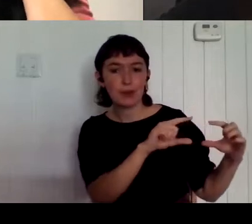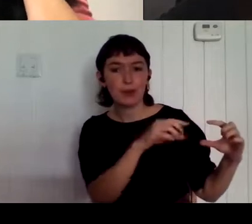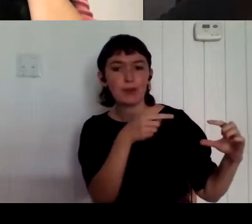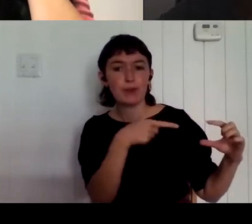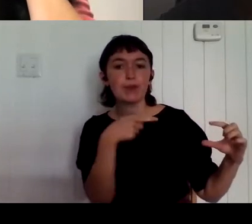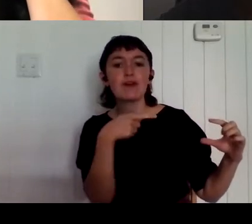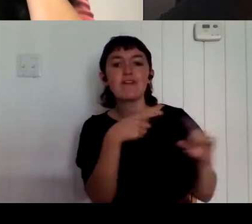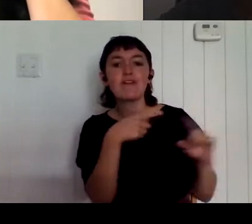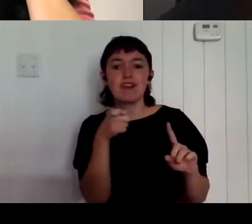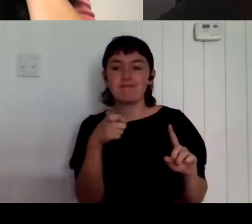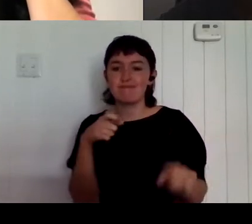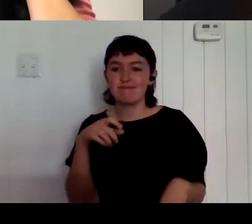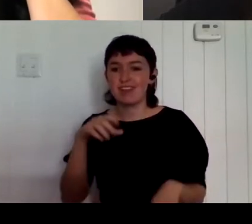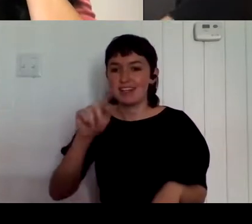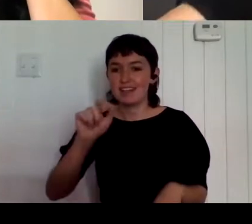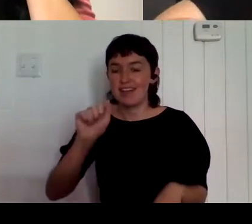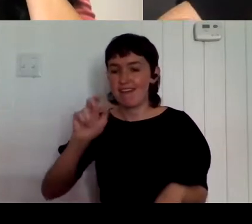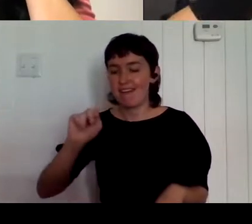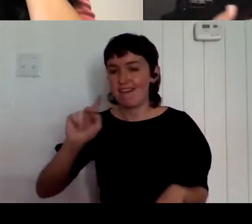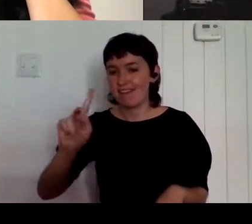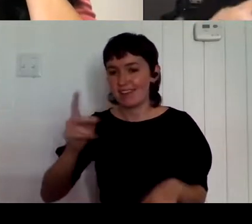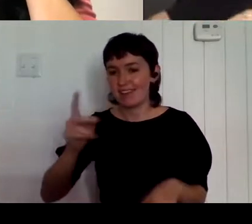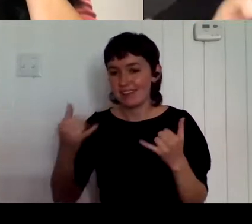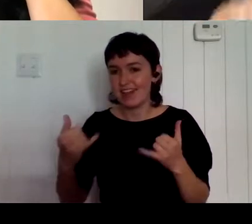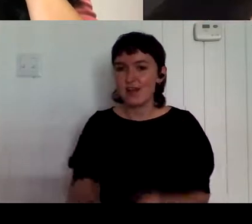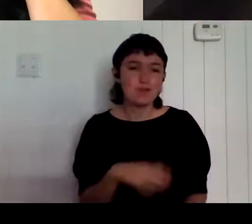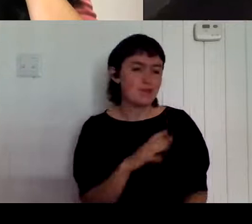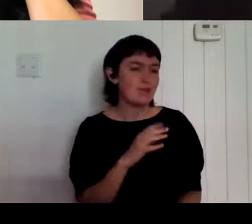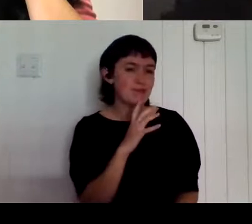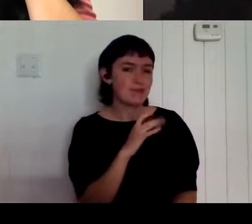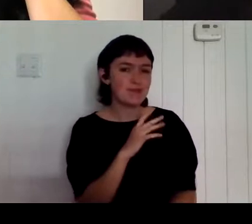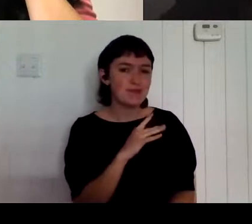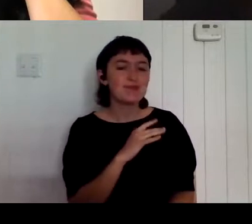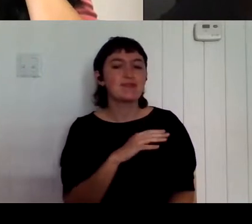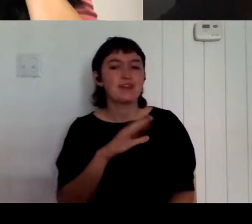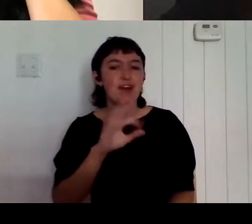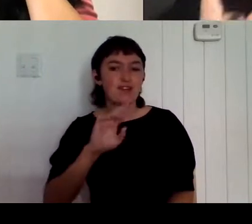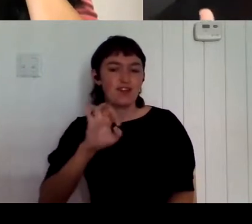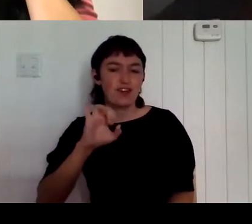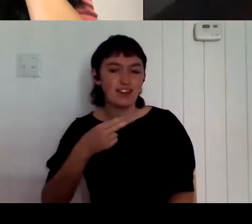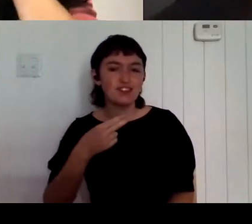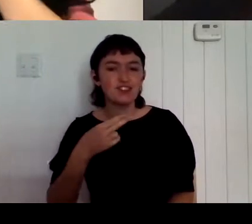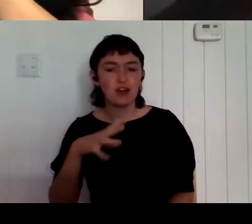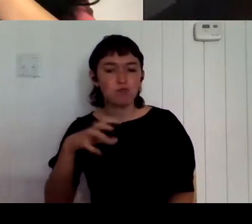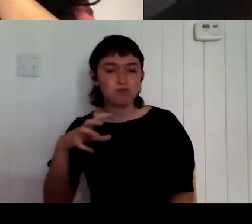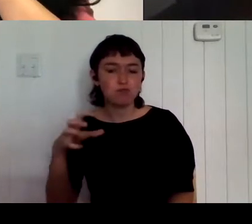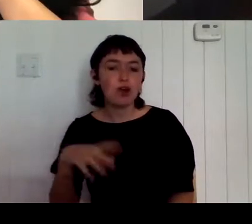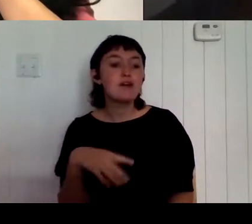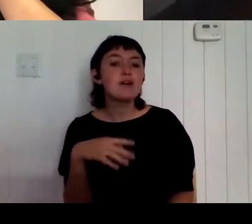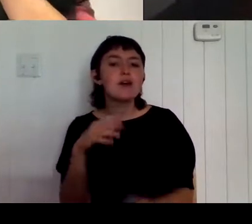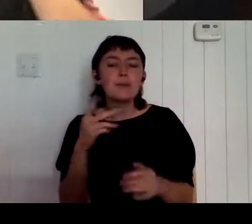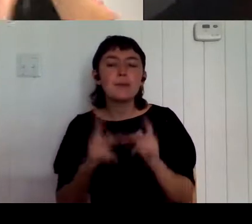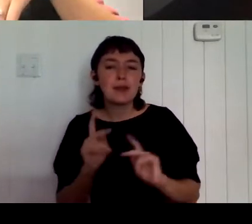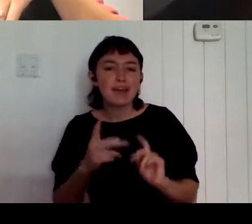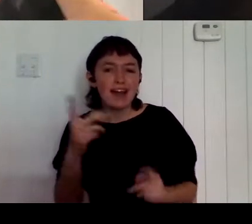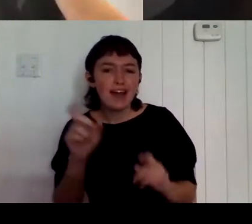that. Fresh jellyfish. Okay. So we've got a couple of people asking like, do jellyfish have brains? What's the deal with the jellyfish? No, no,